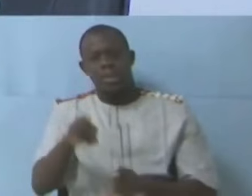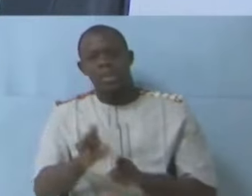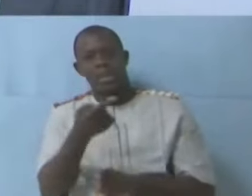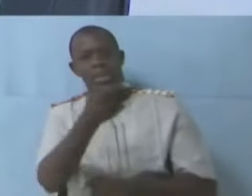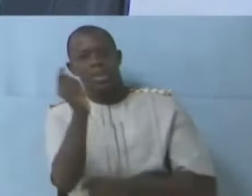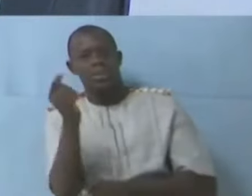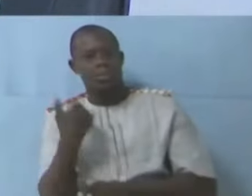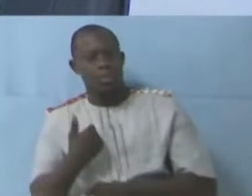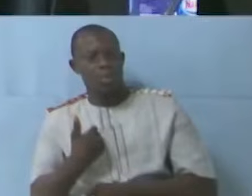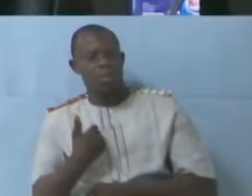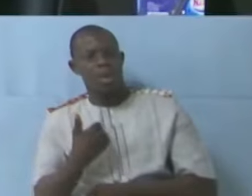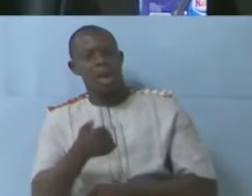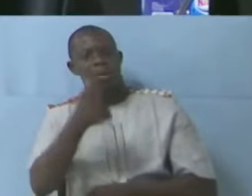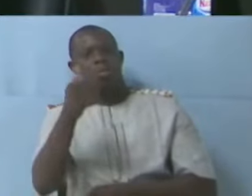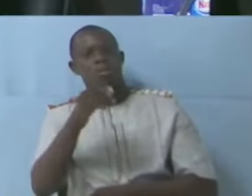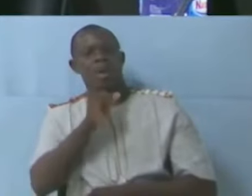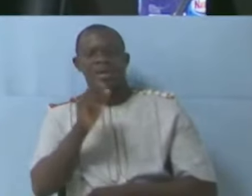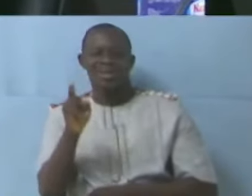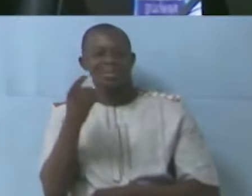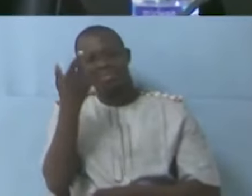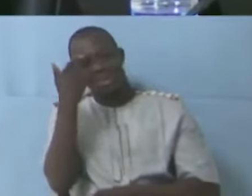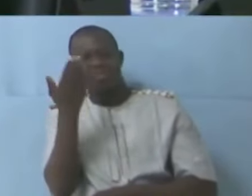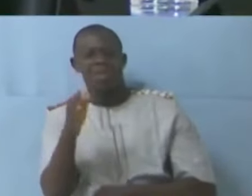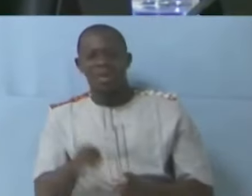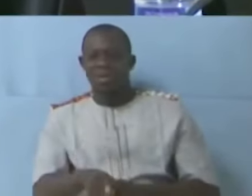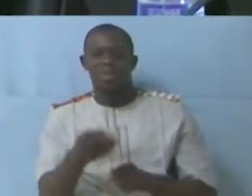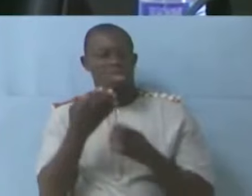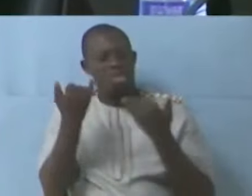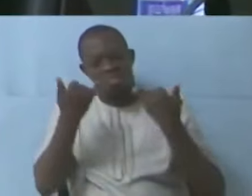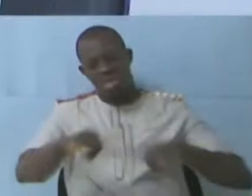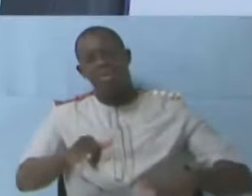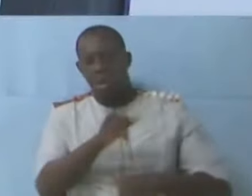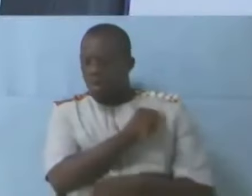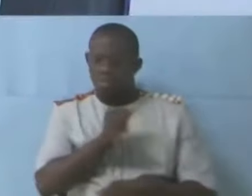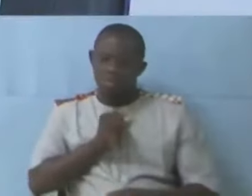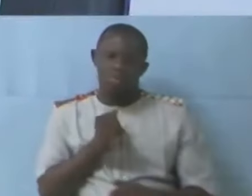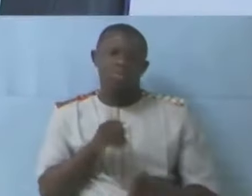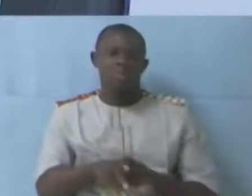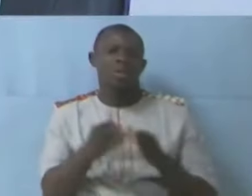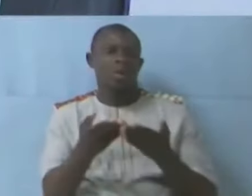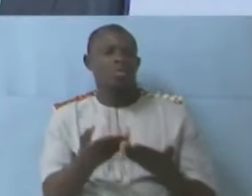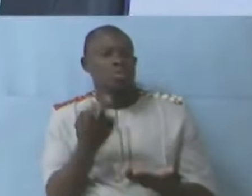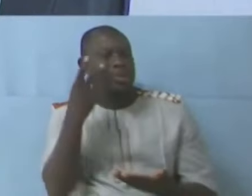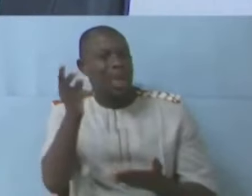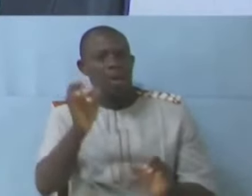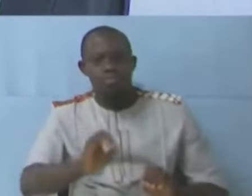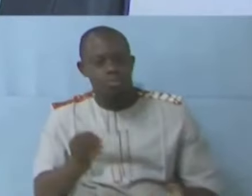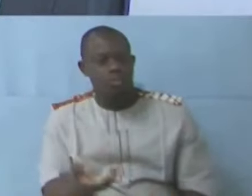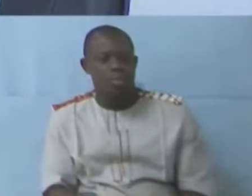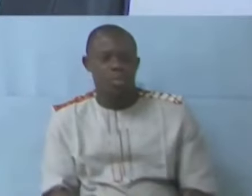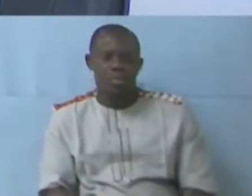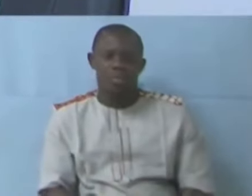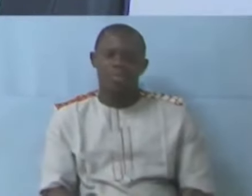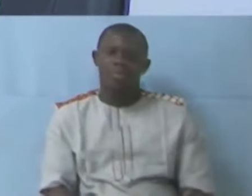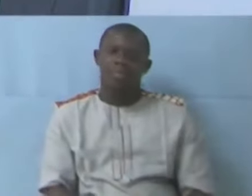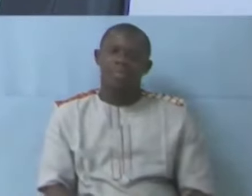That's where Alhaji Baro begin to say that he has already betrayed us because we didn't see him. So why